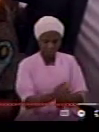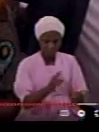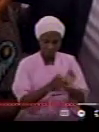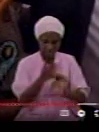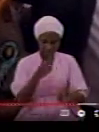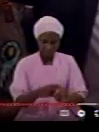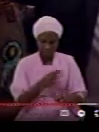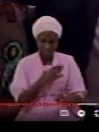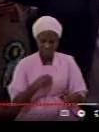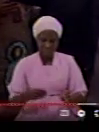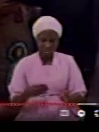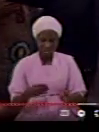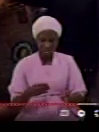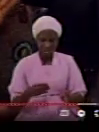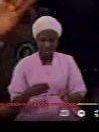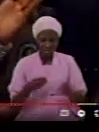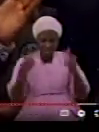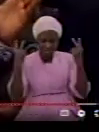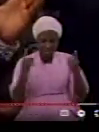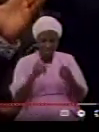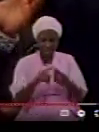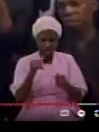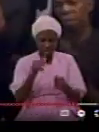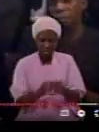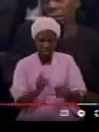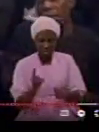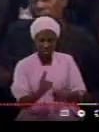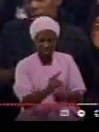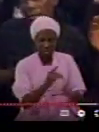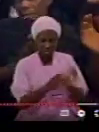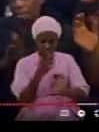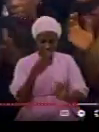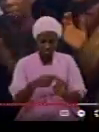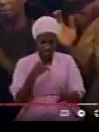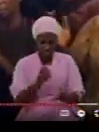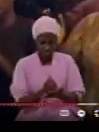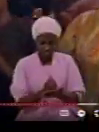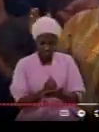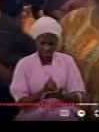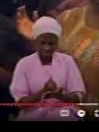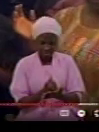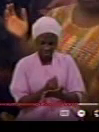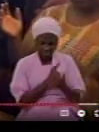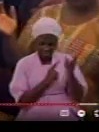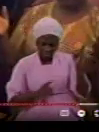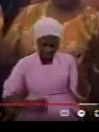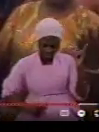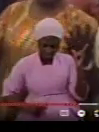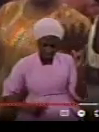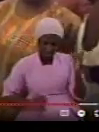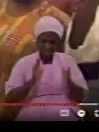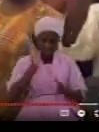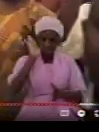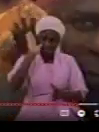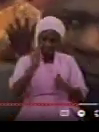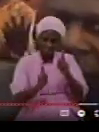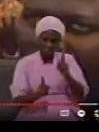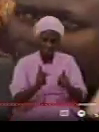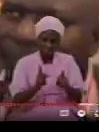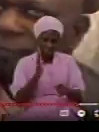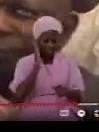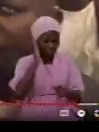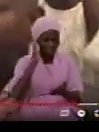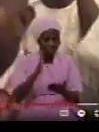And victory to everyone in Jesus' name. Lord, your people will